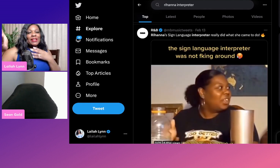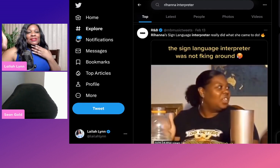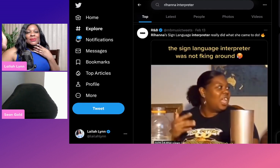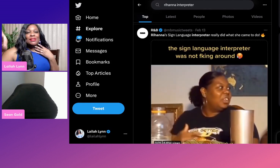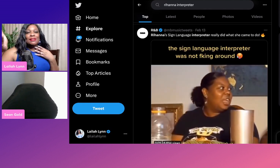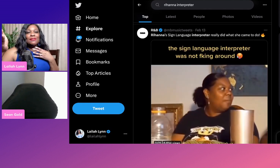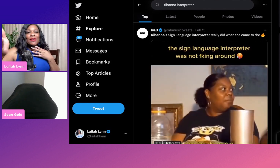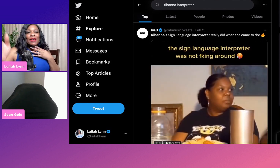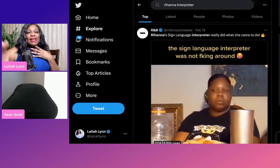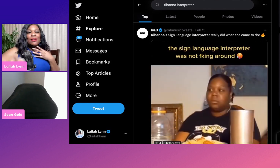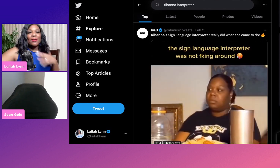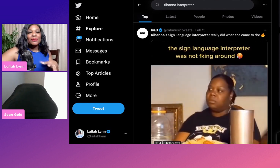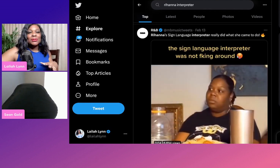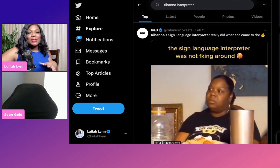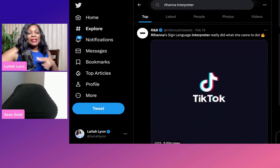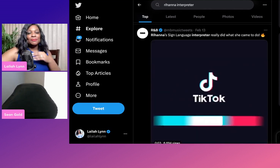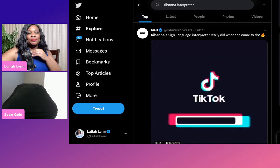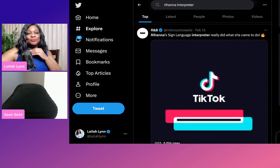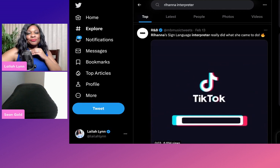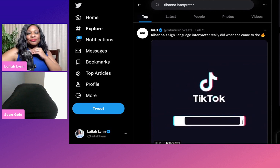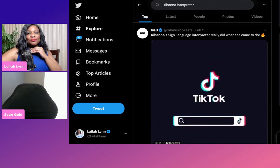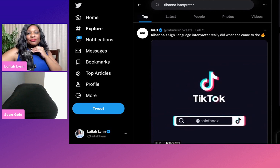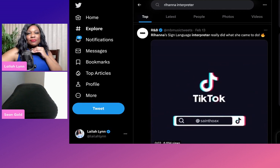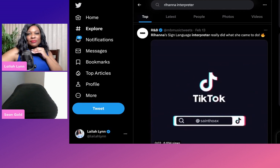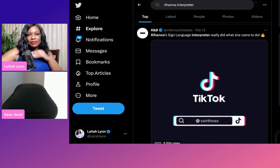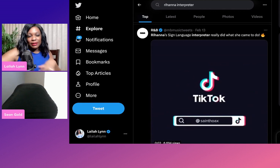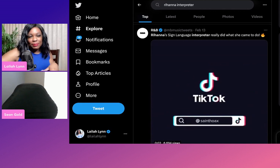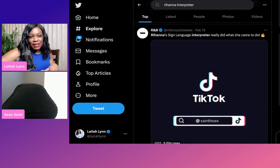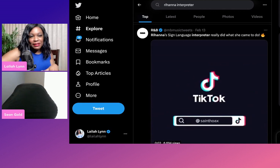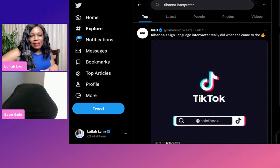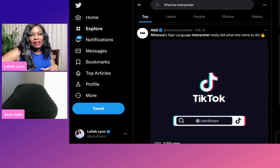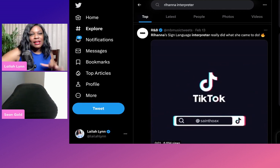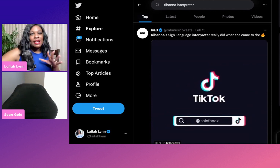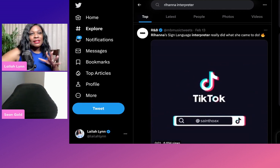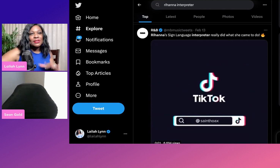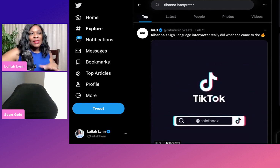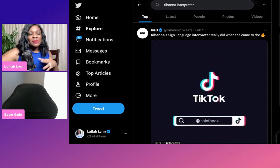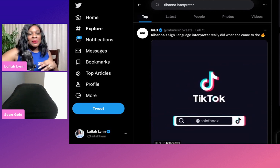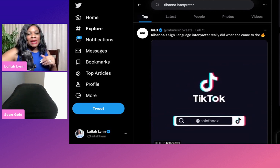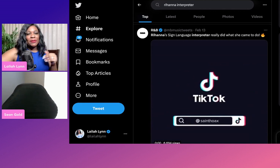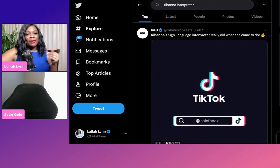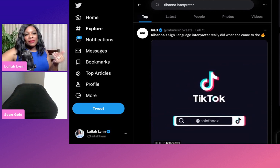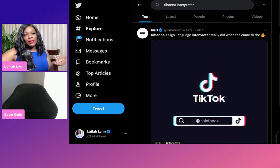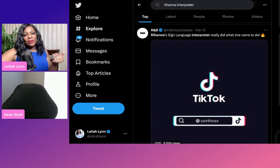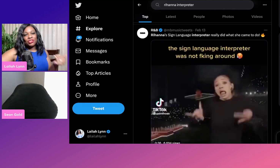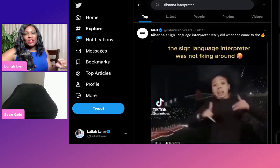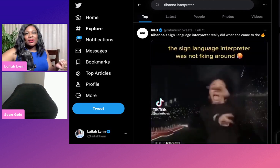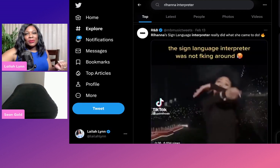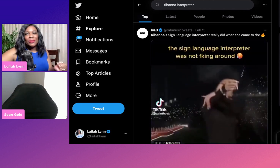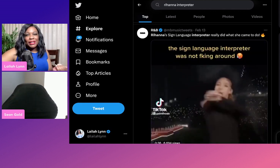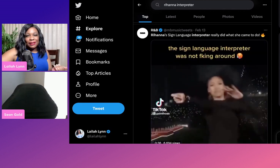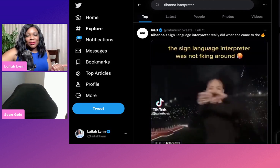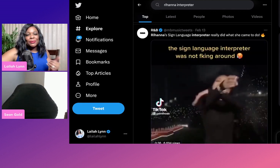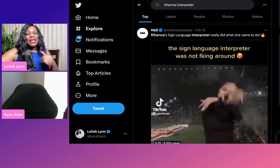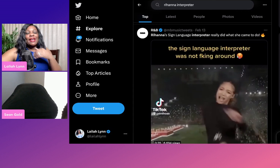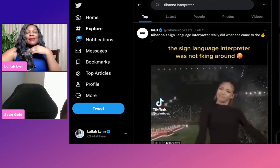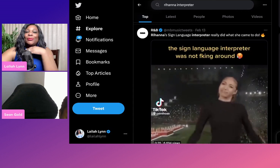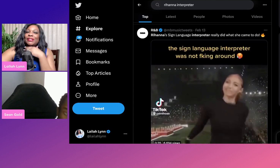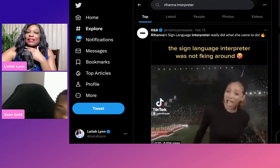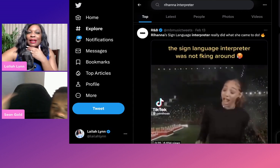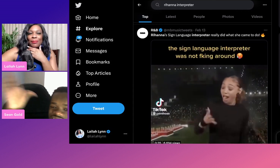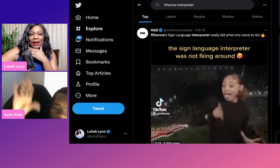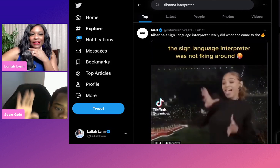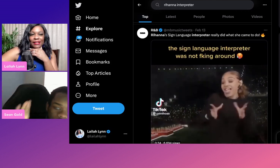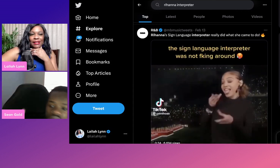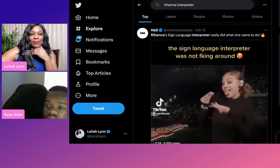I wanted to give an alternate opinion. And so that's why we have author Sean Gold here. We